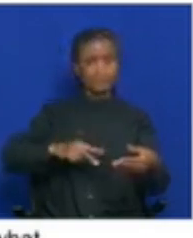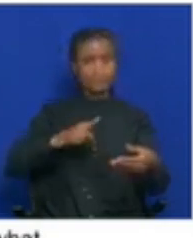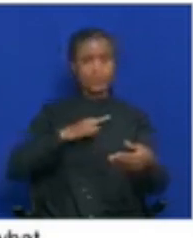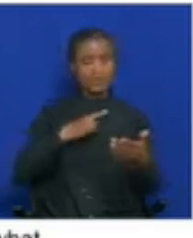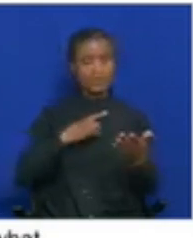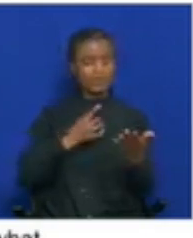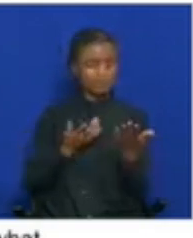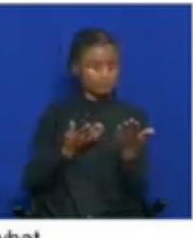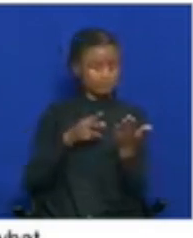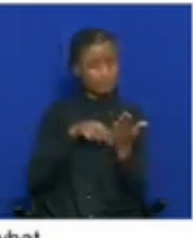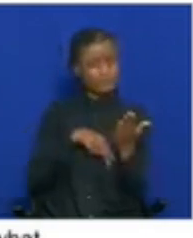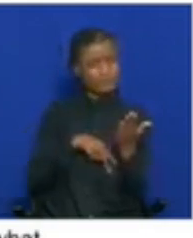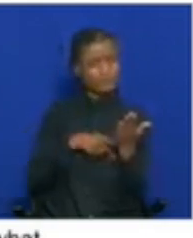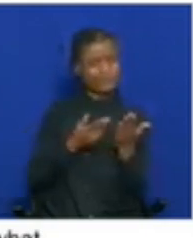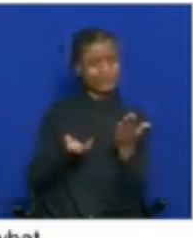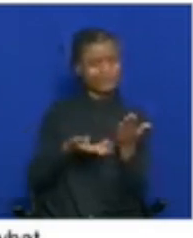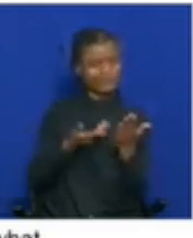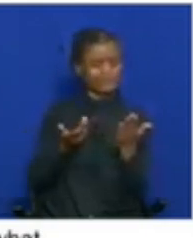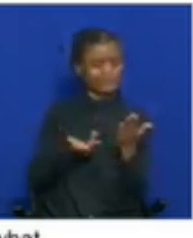what actually